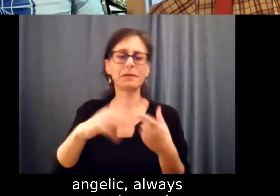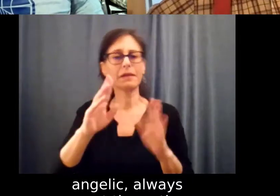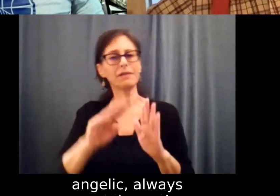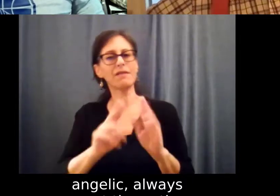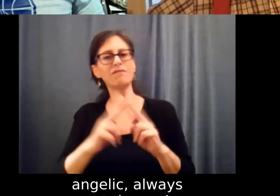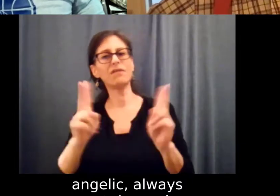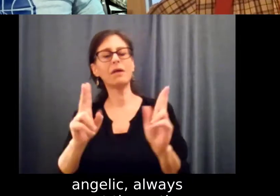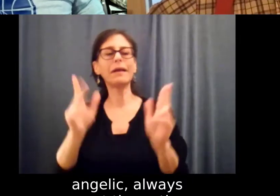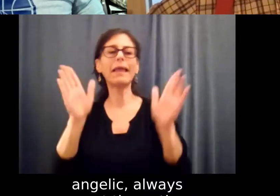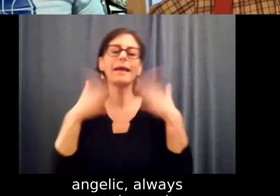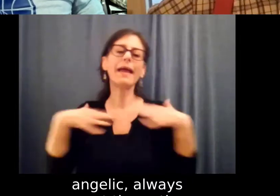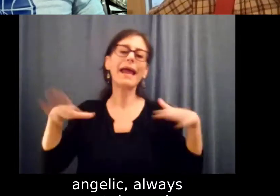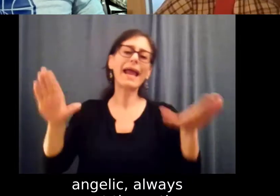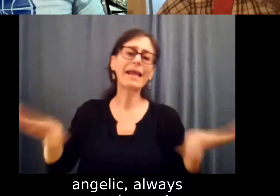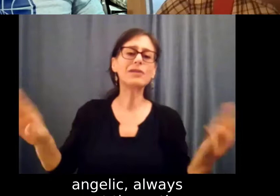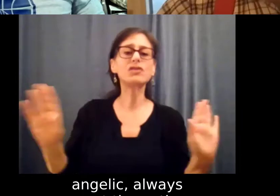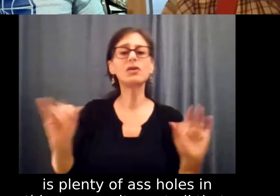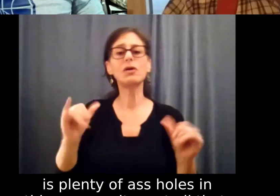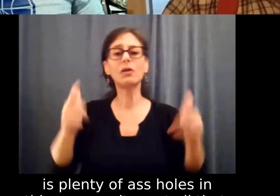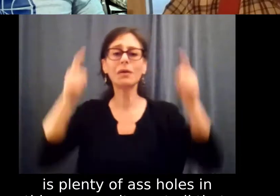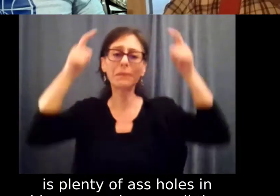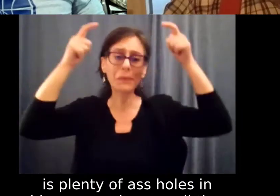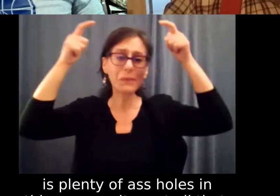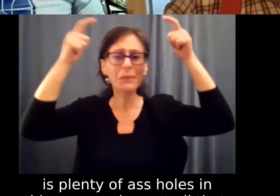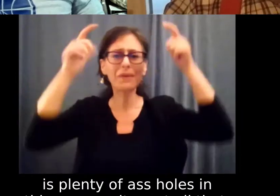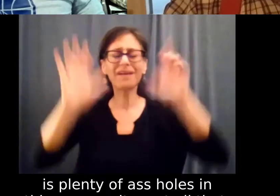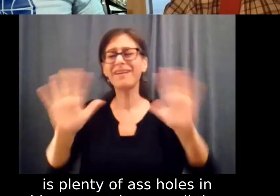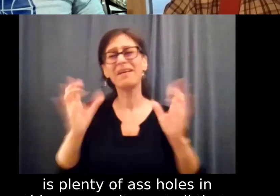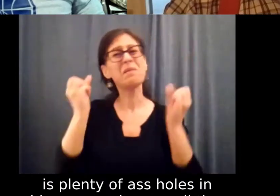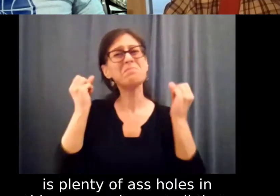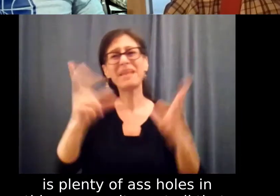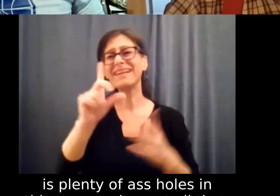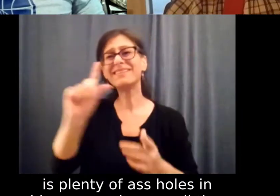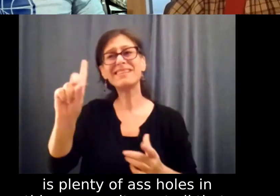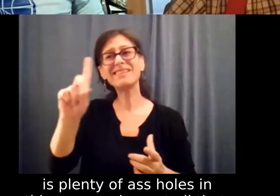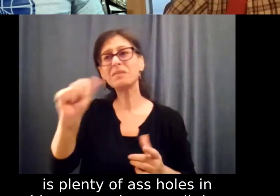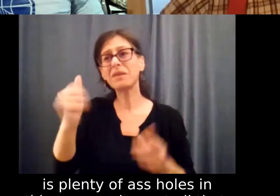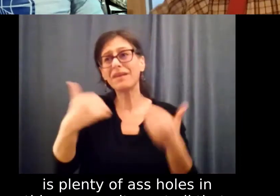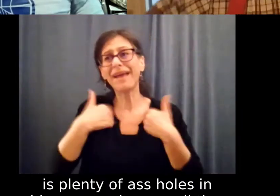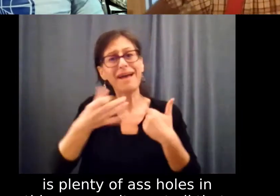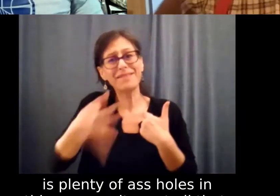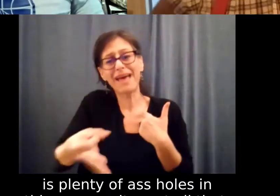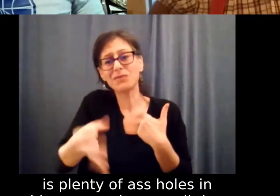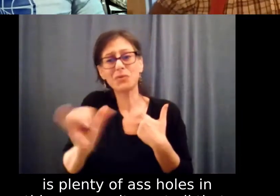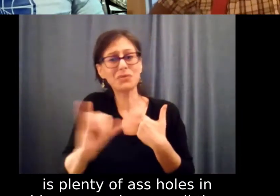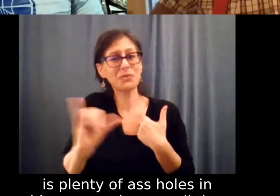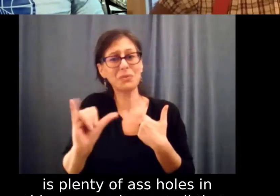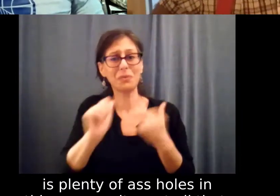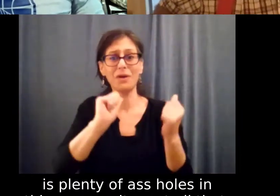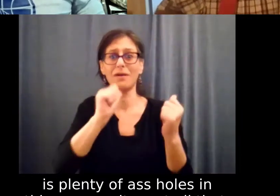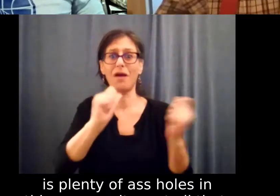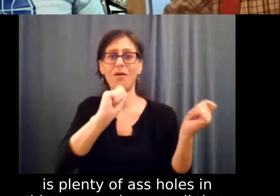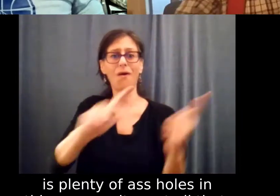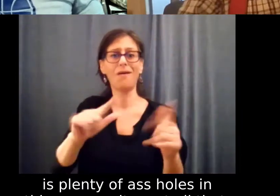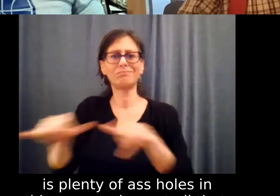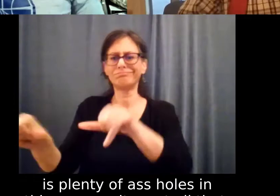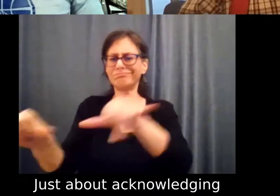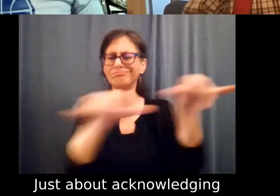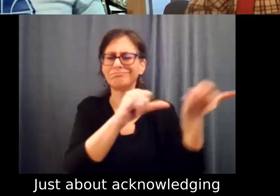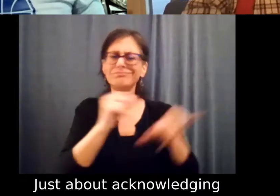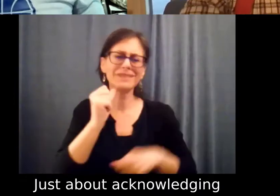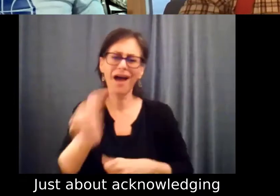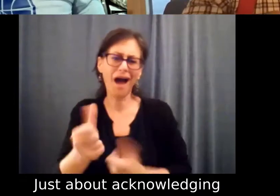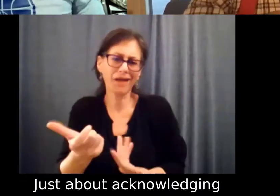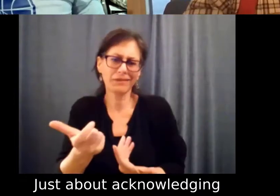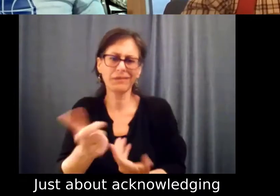their angelicness, and I always correct them. I said, no, there's plenty of assholes in this community. We're not all that, It's